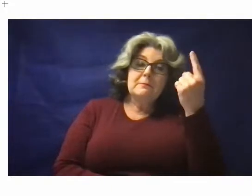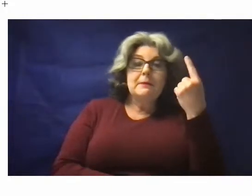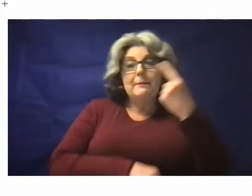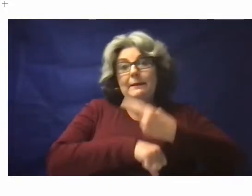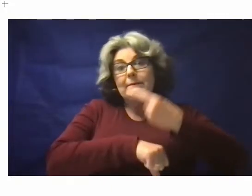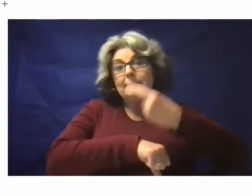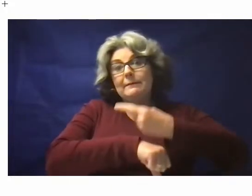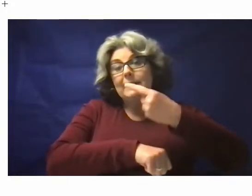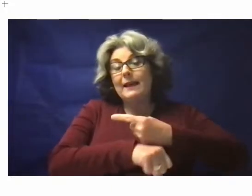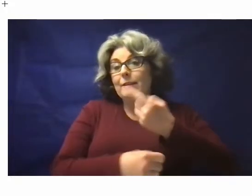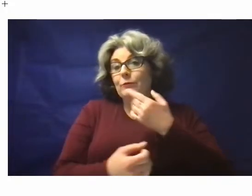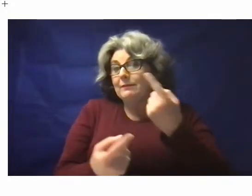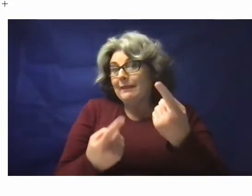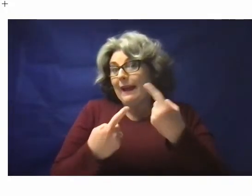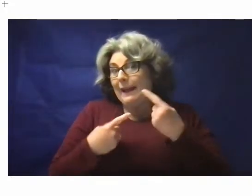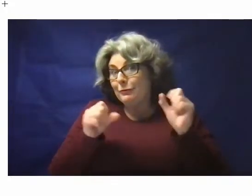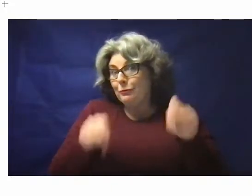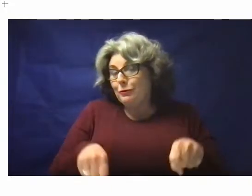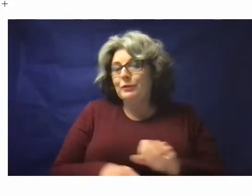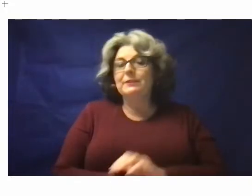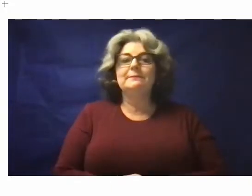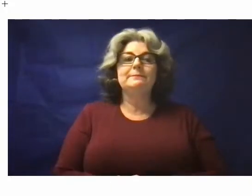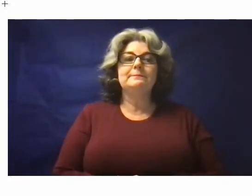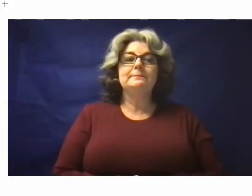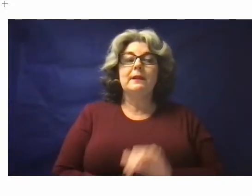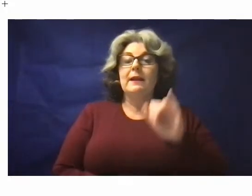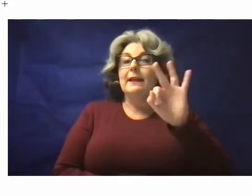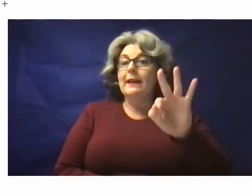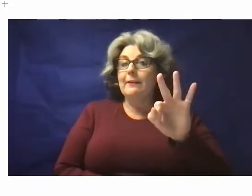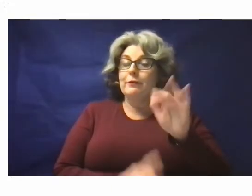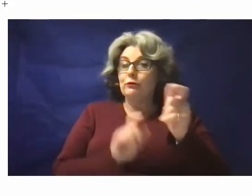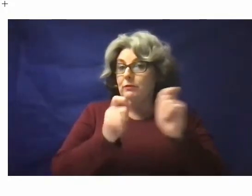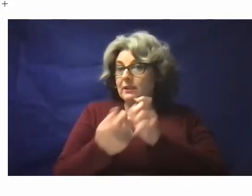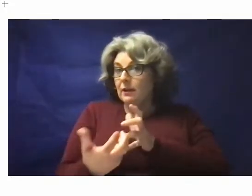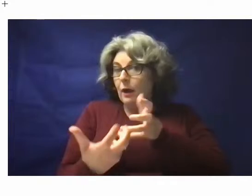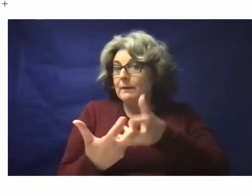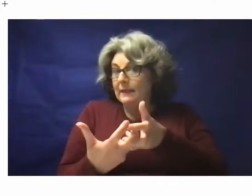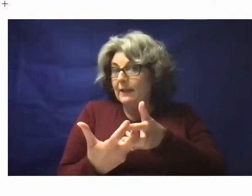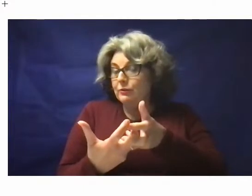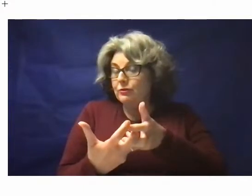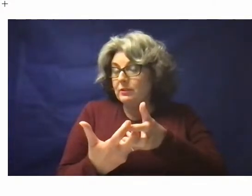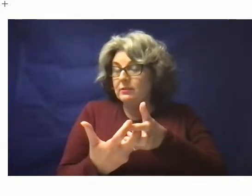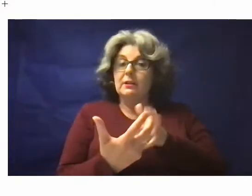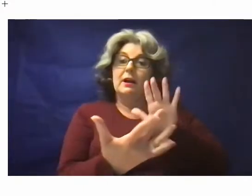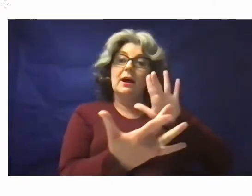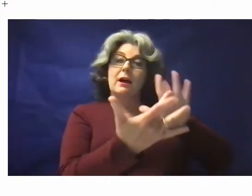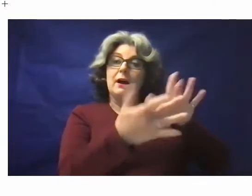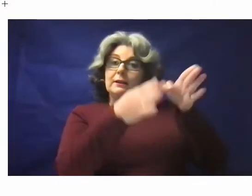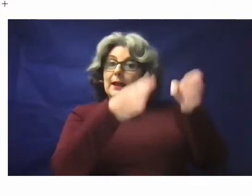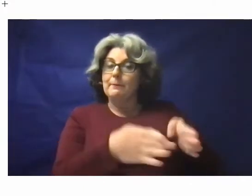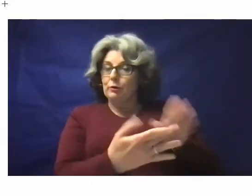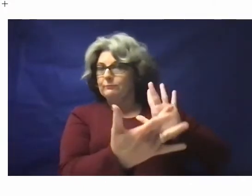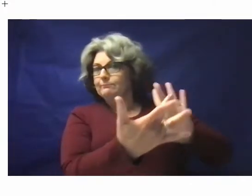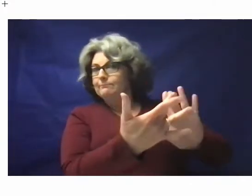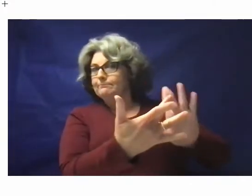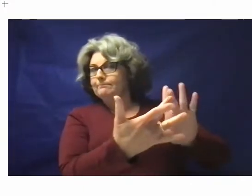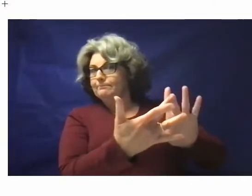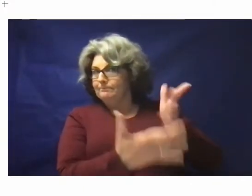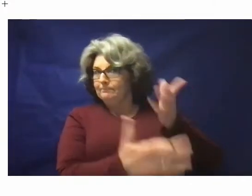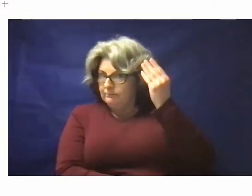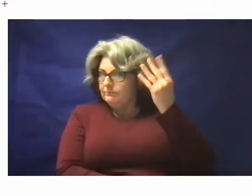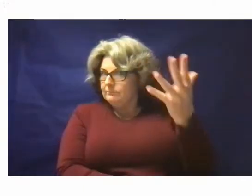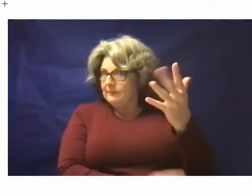an answer. If you need accommodations, inform the contact person as soon as possible. Now,